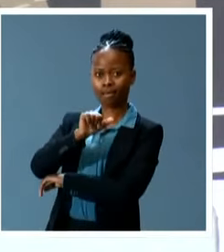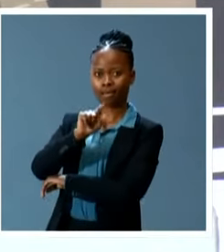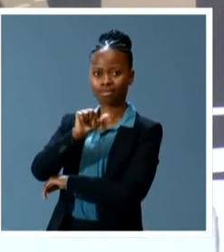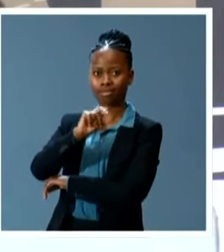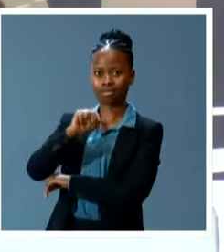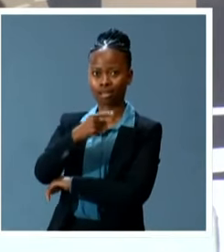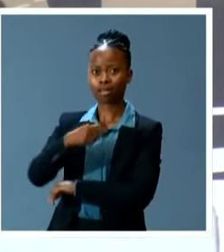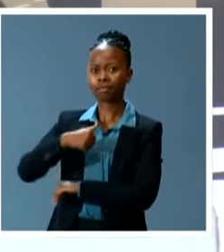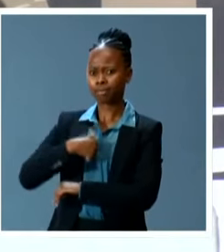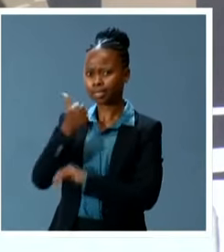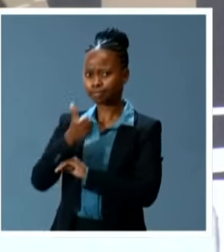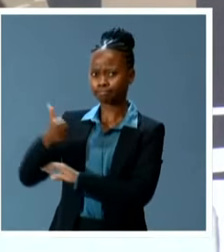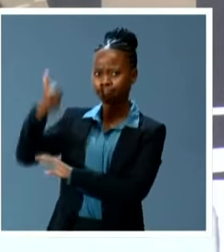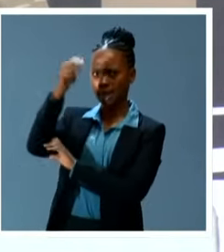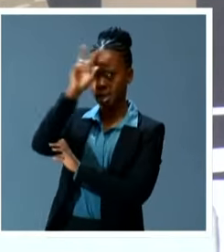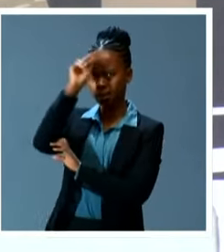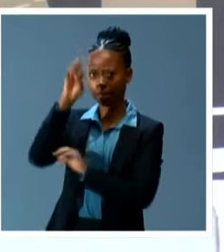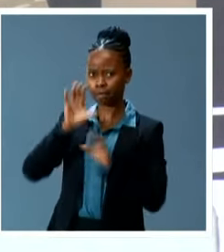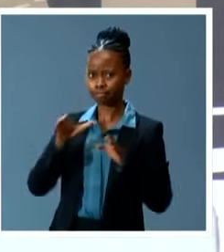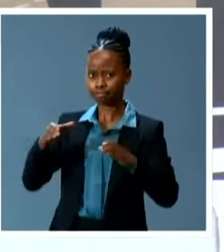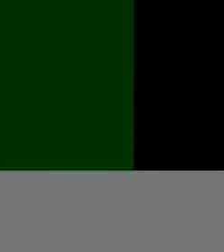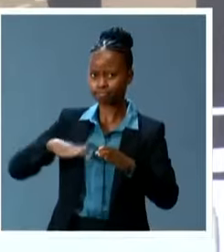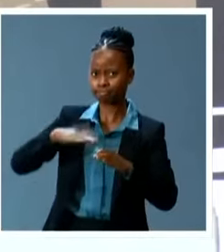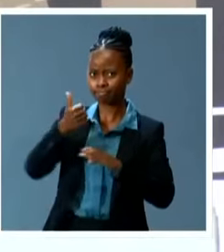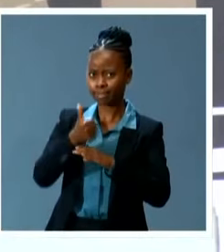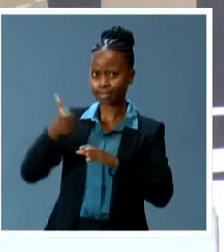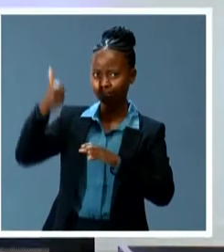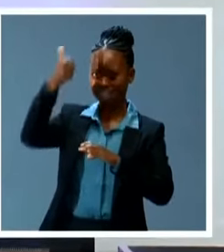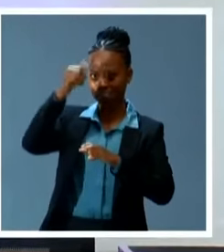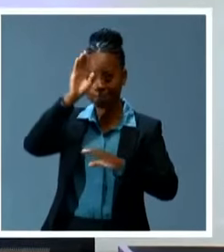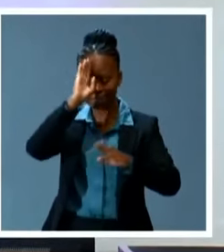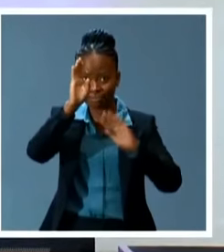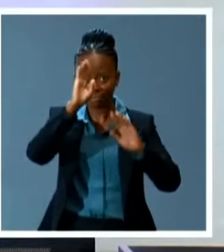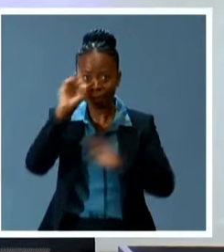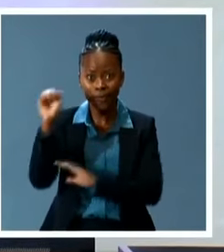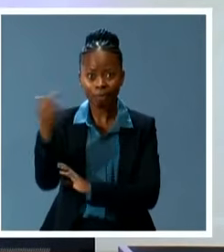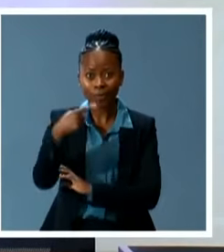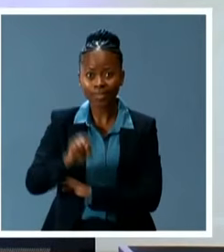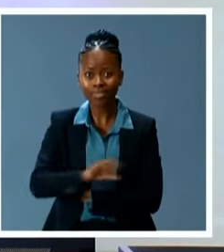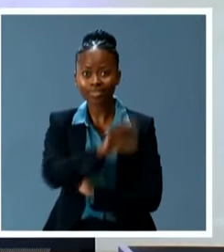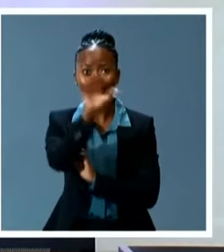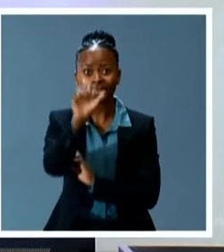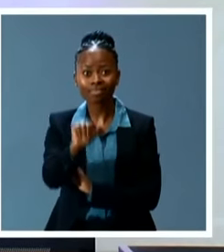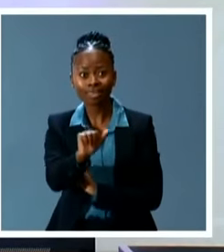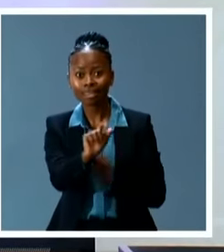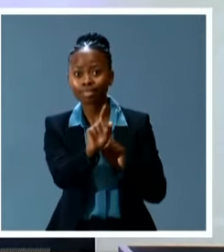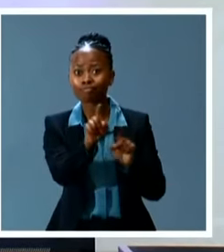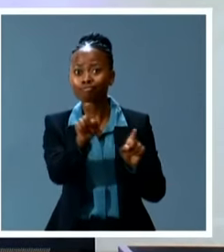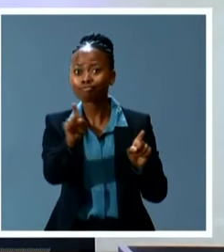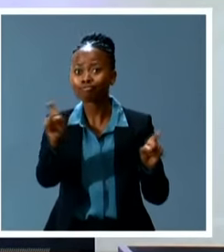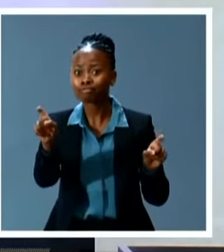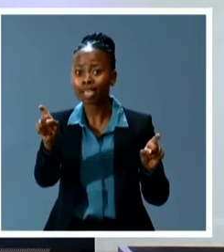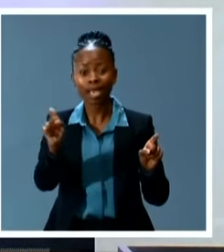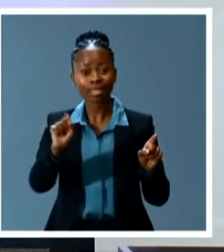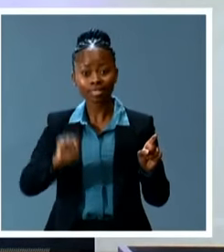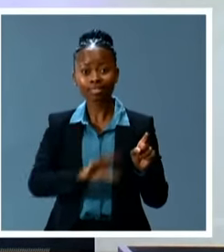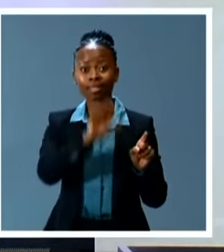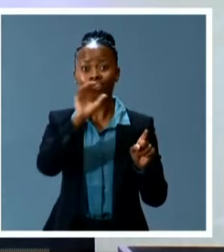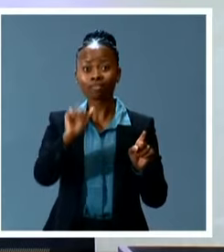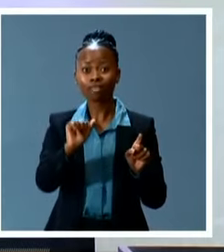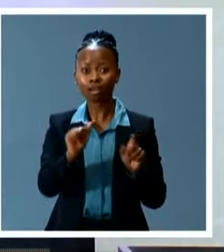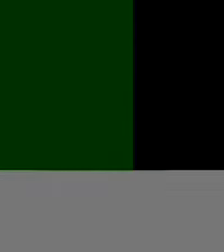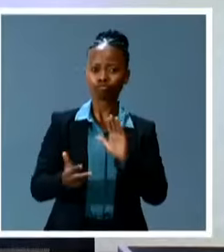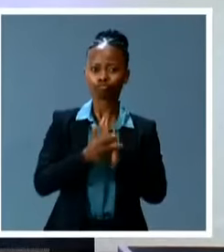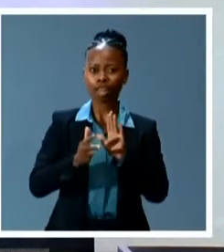Mandela Foundation. I greet you all of South Africa, in all of South Africa's official languages,